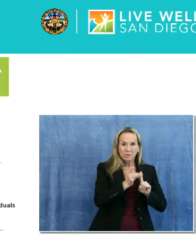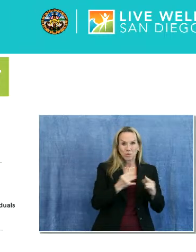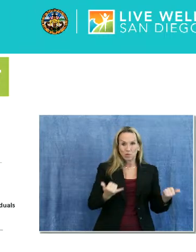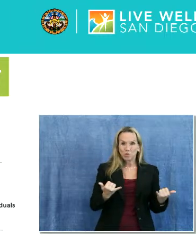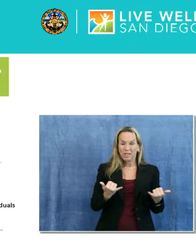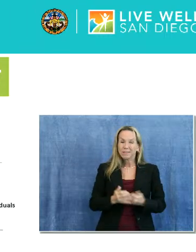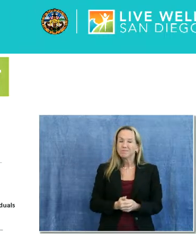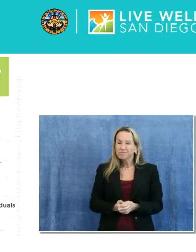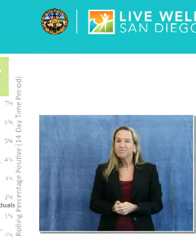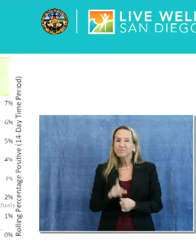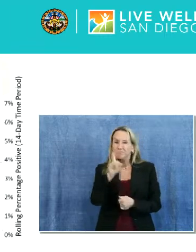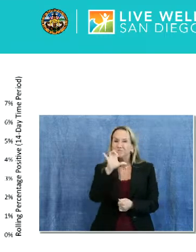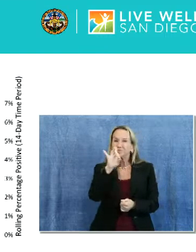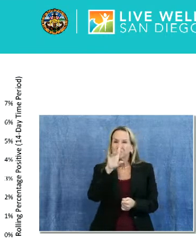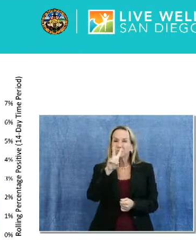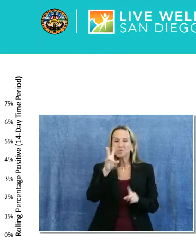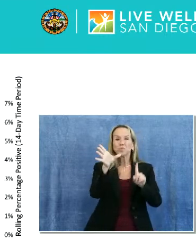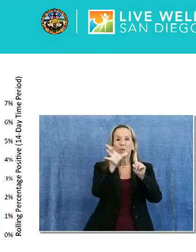today.